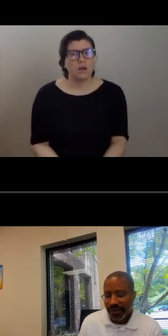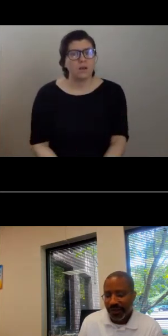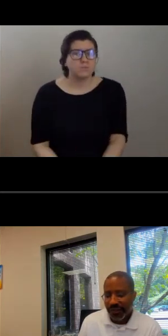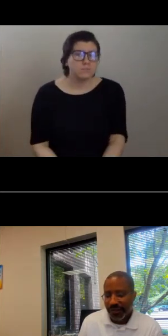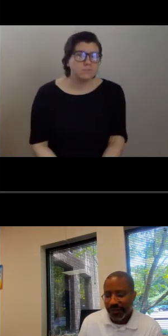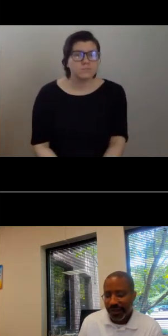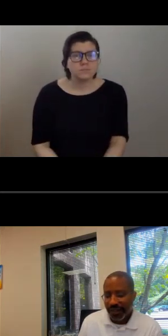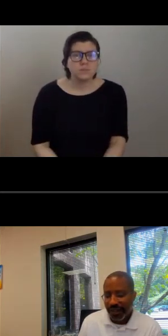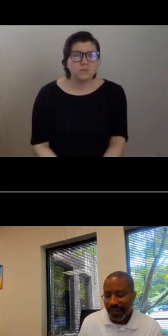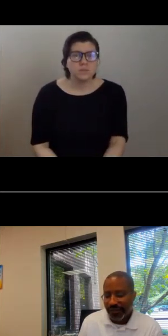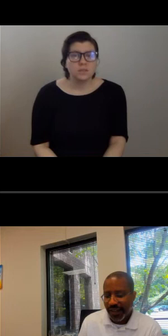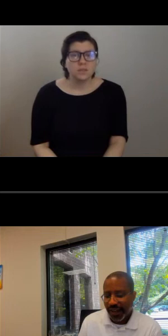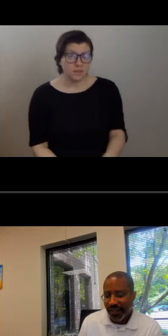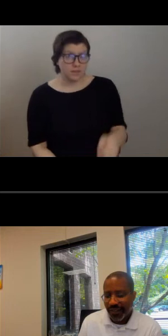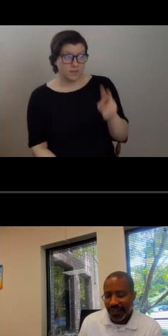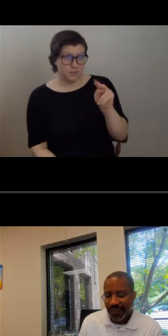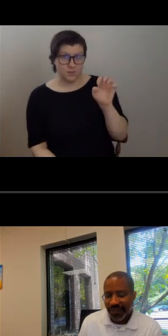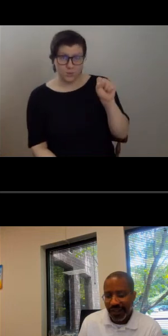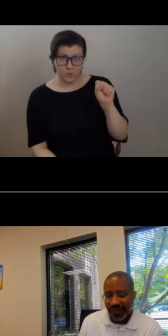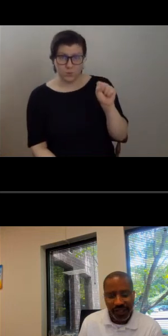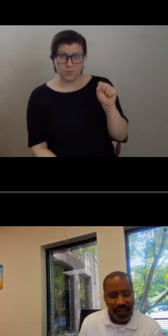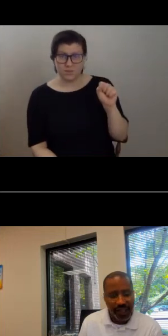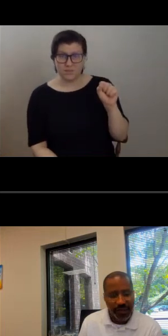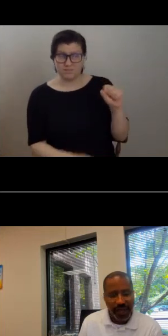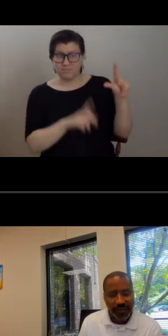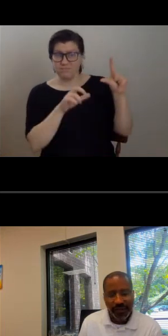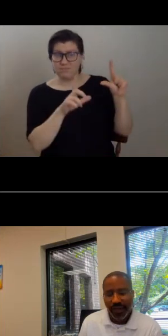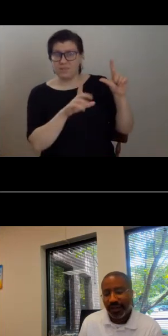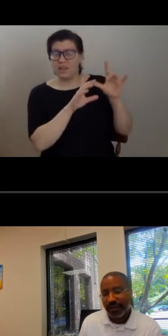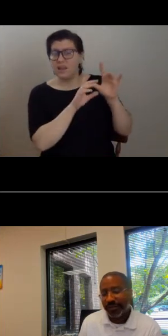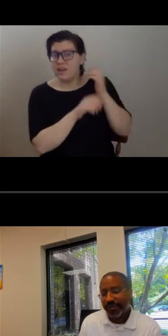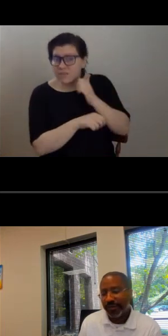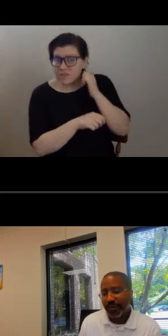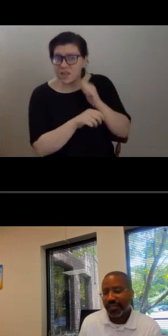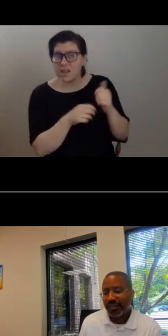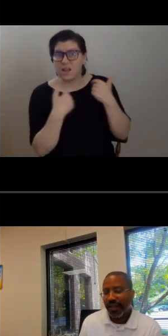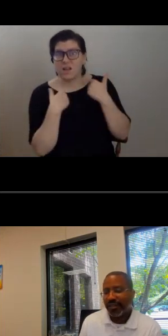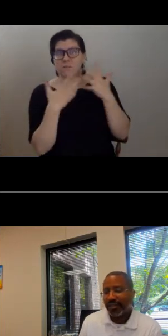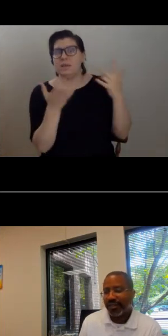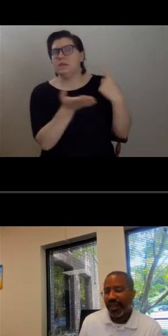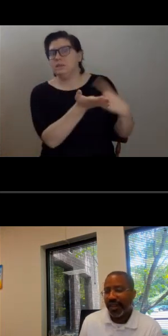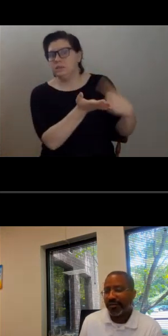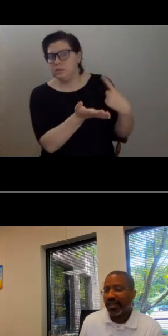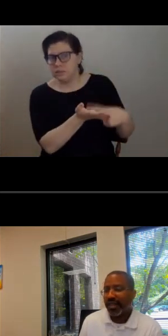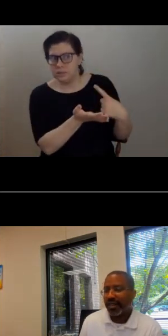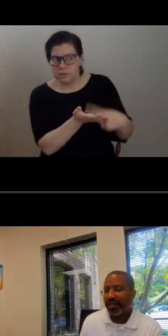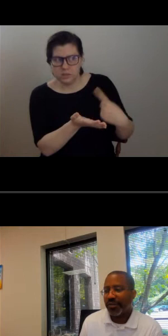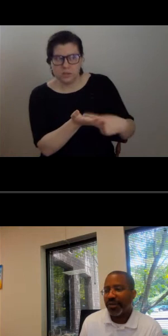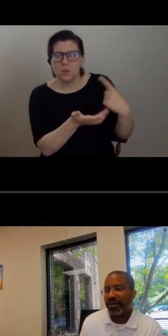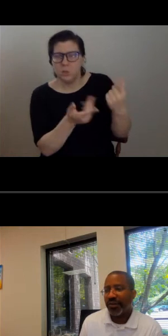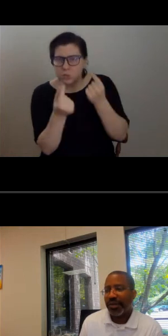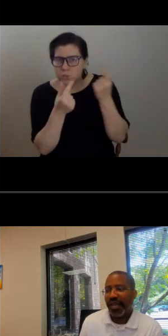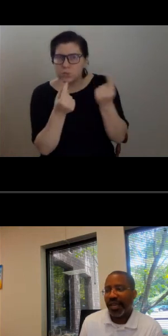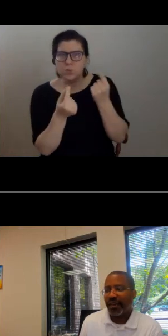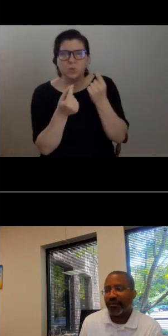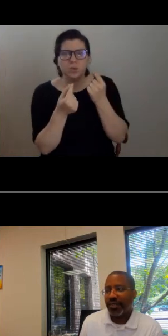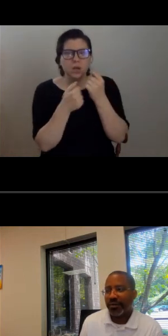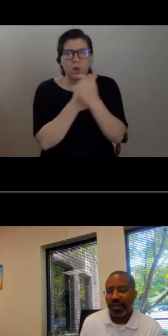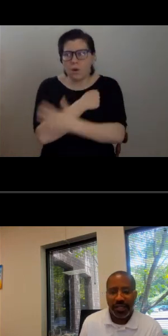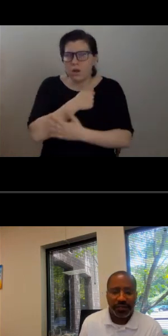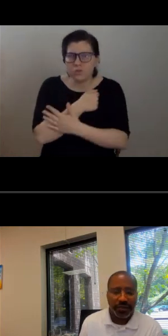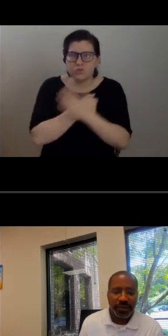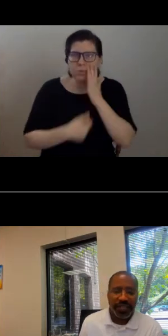you turn on the news and you've got discussions every day about which direction to take, what kind of country we want to